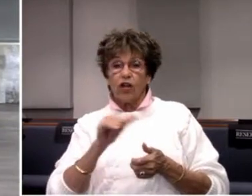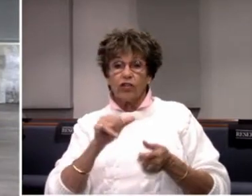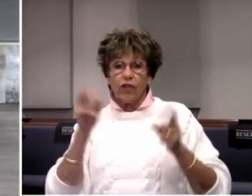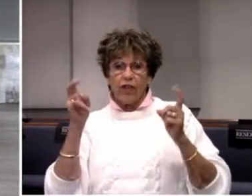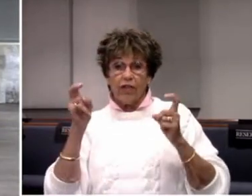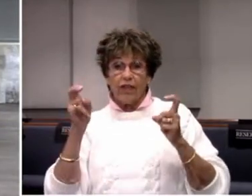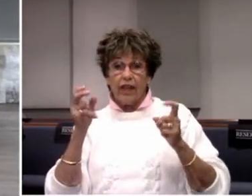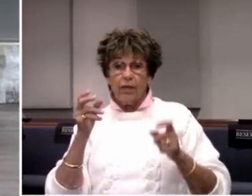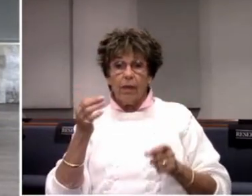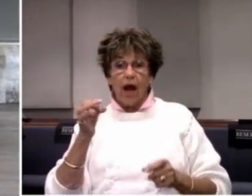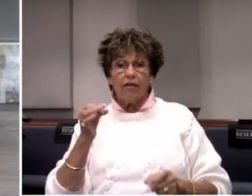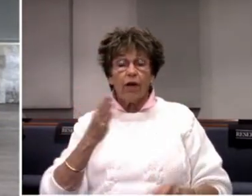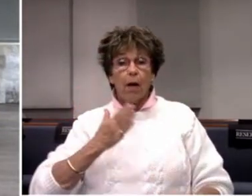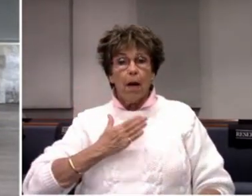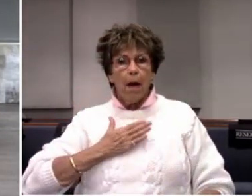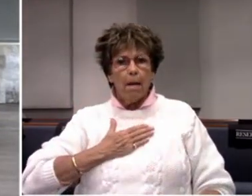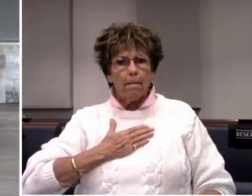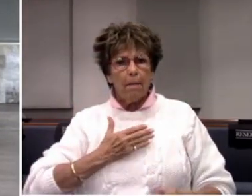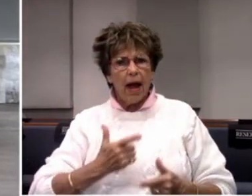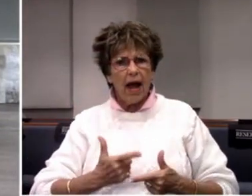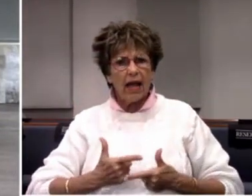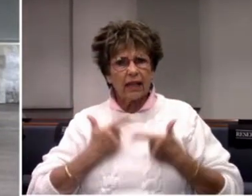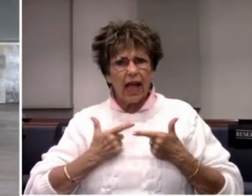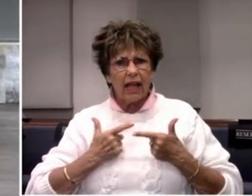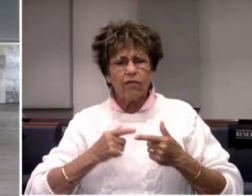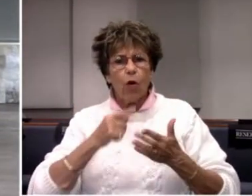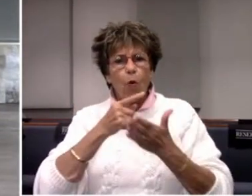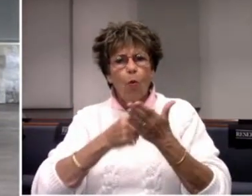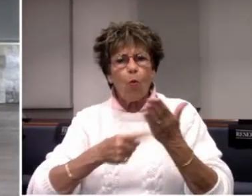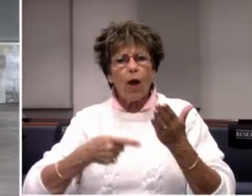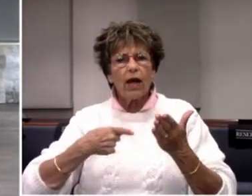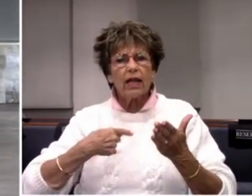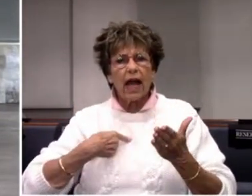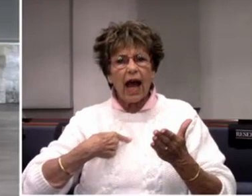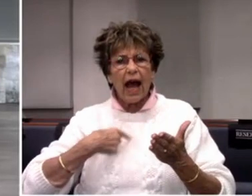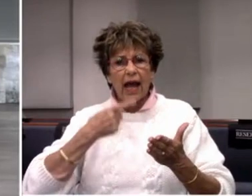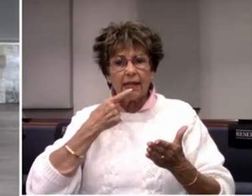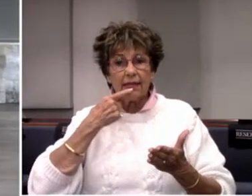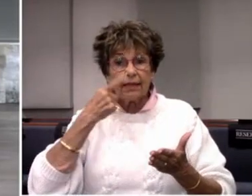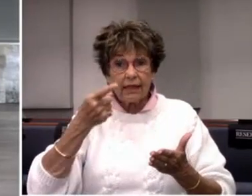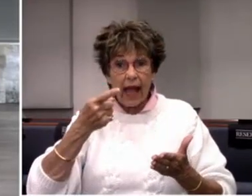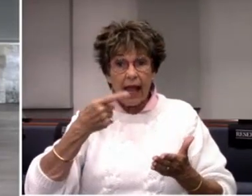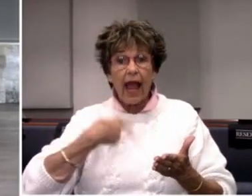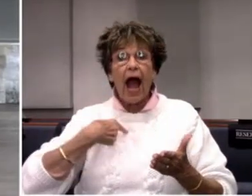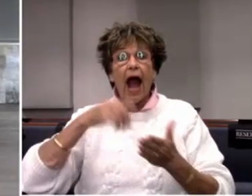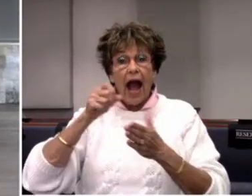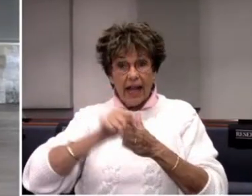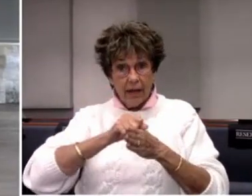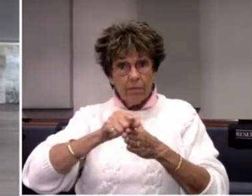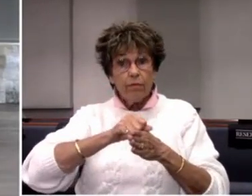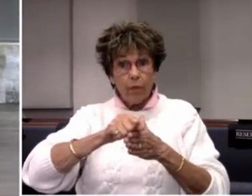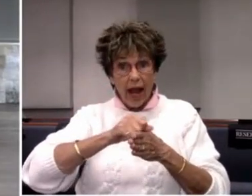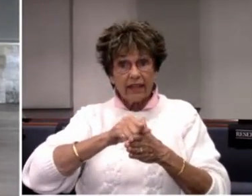of my life. What I profess, I practice. 2 Corinthians chapter 8, verse